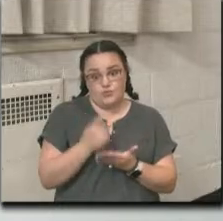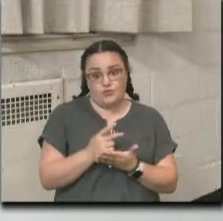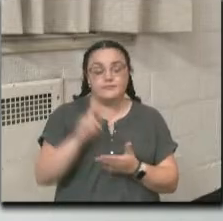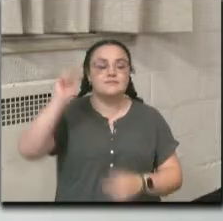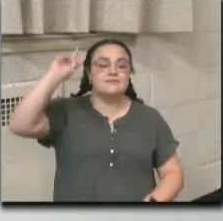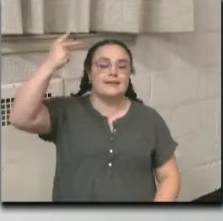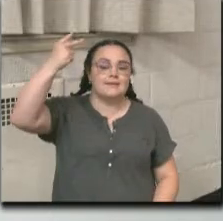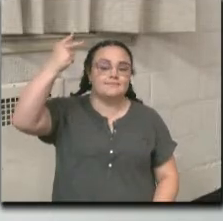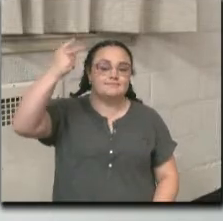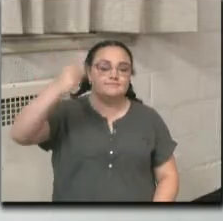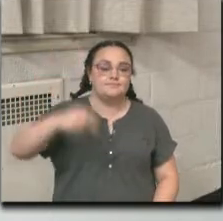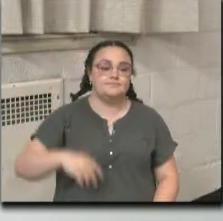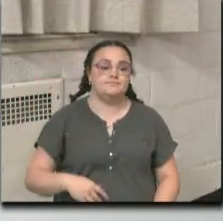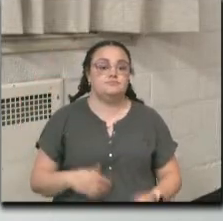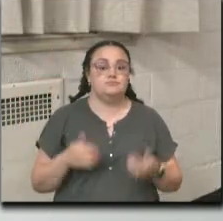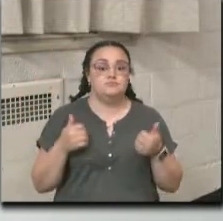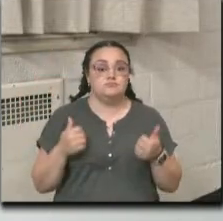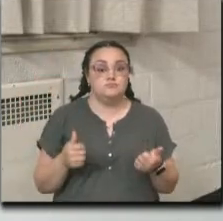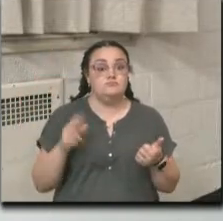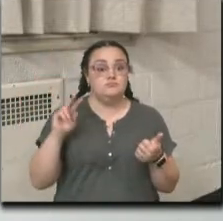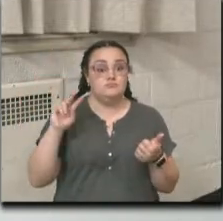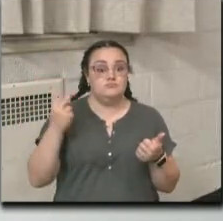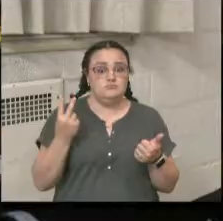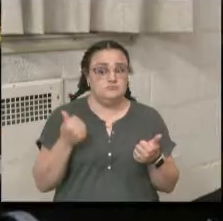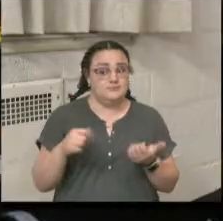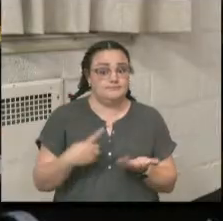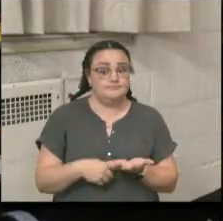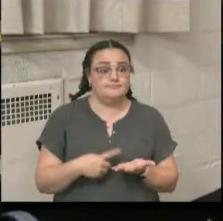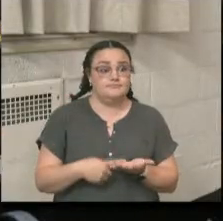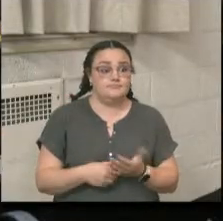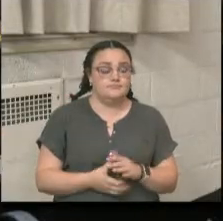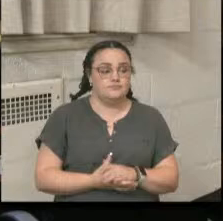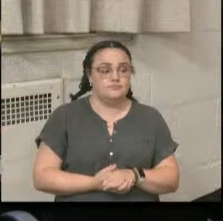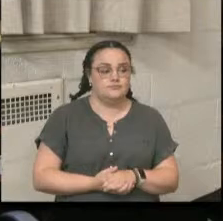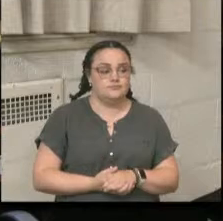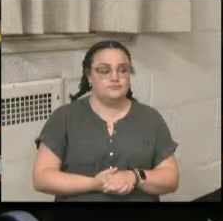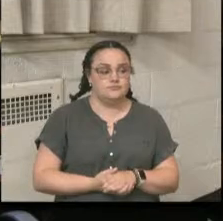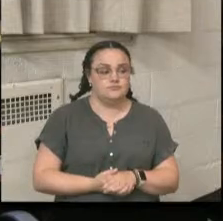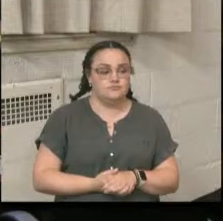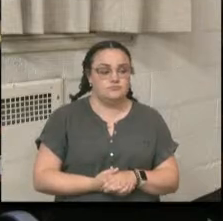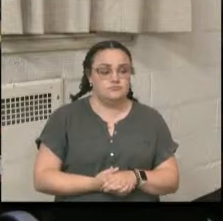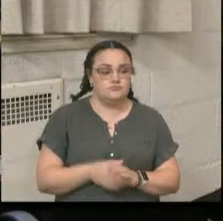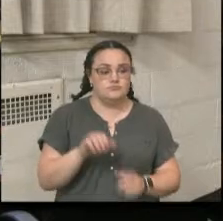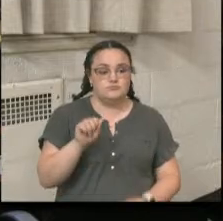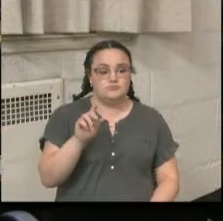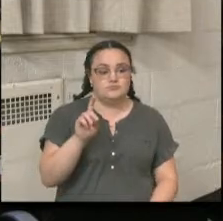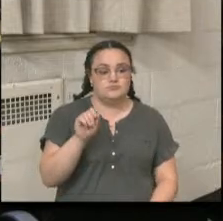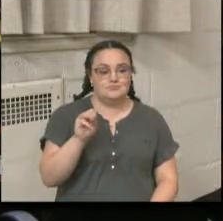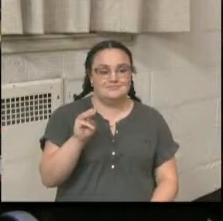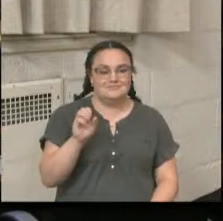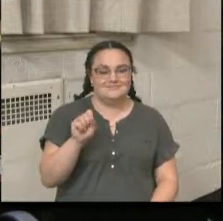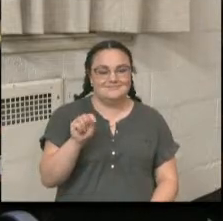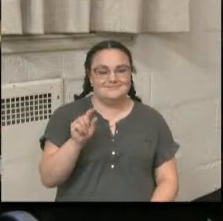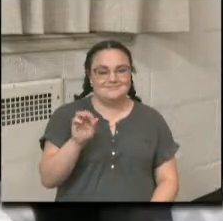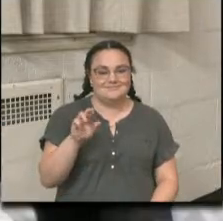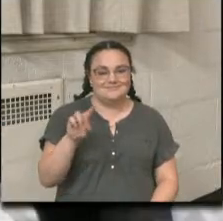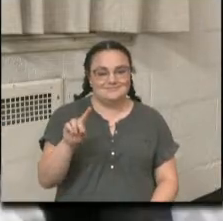Second. It's been moved and seconded. Any discussion? Adam Stafford?